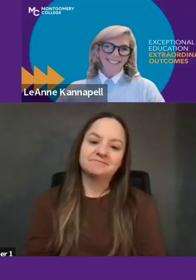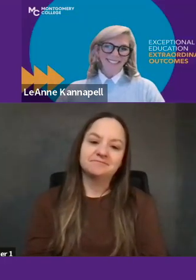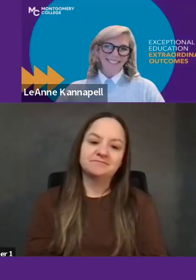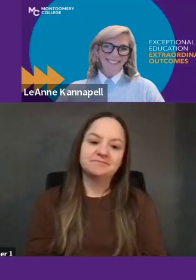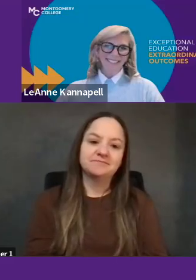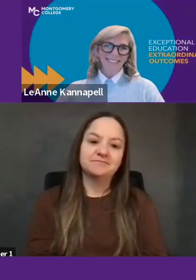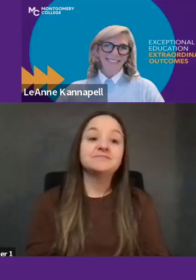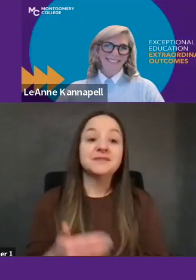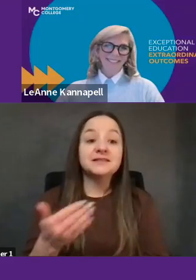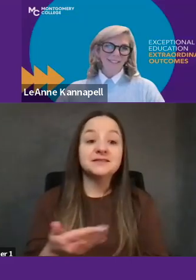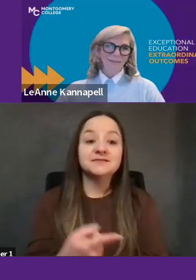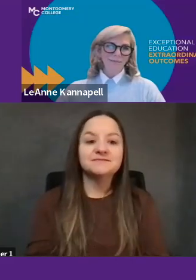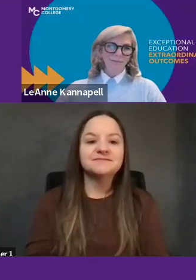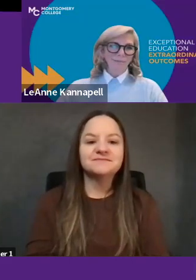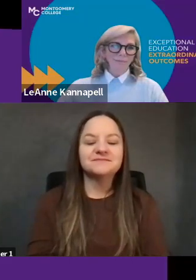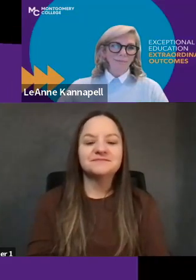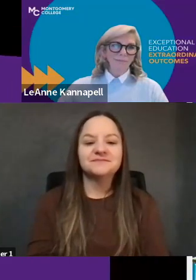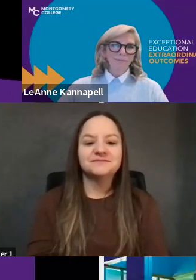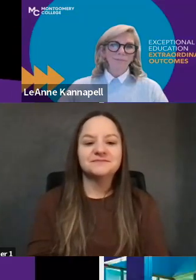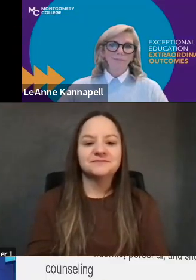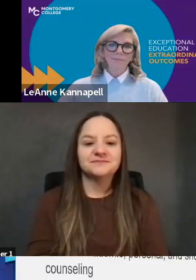Okay.